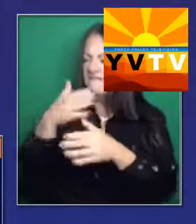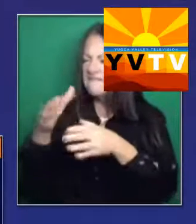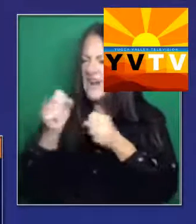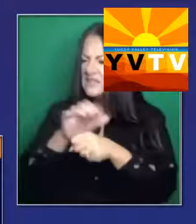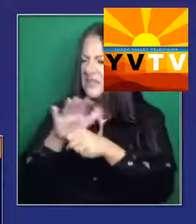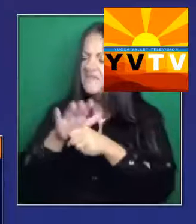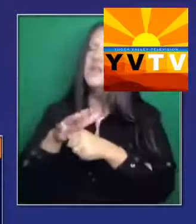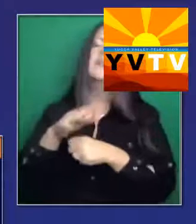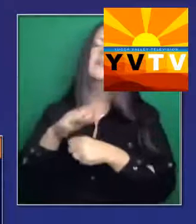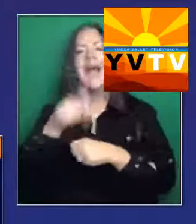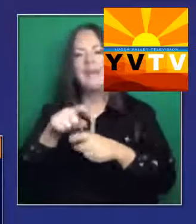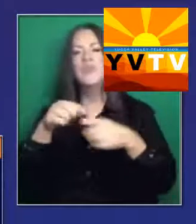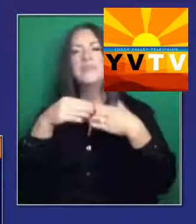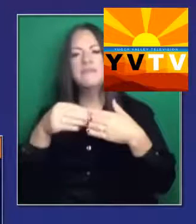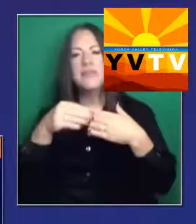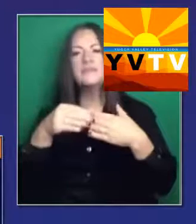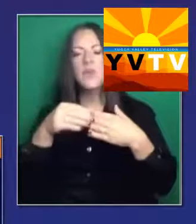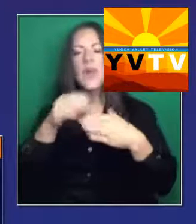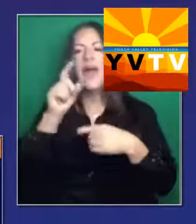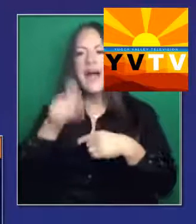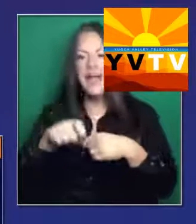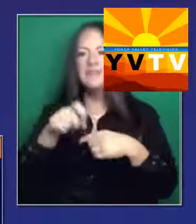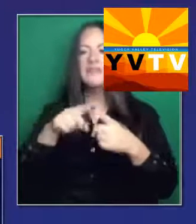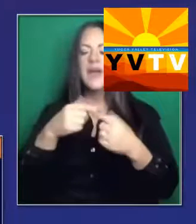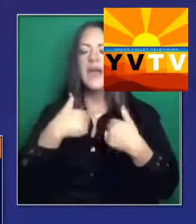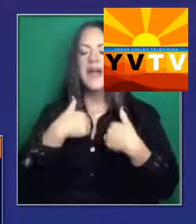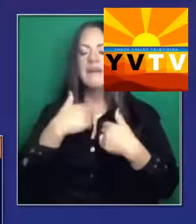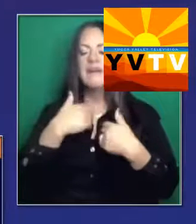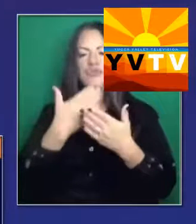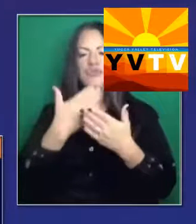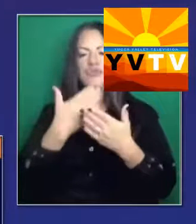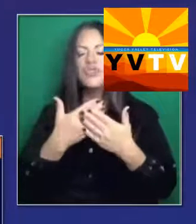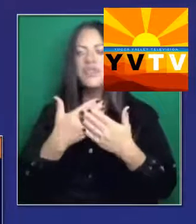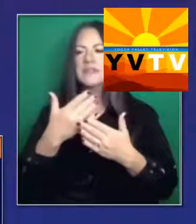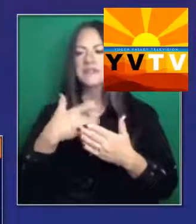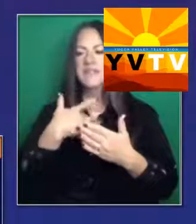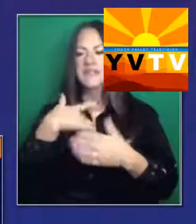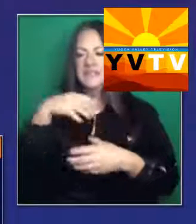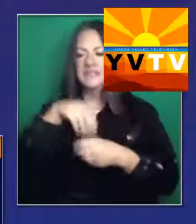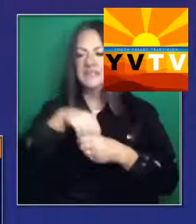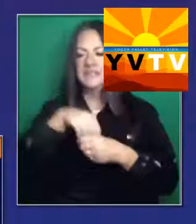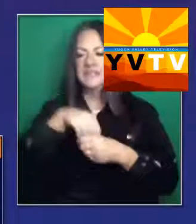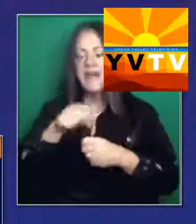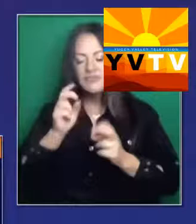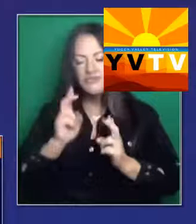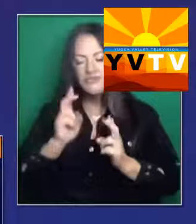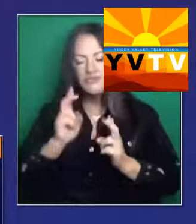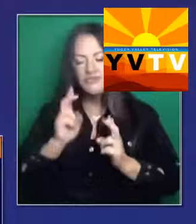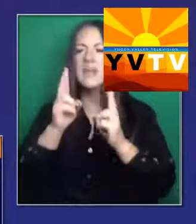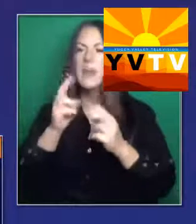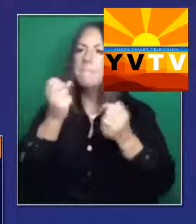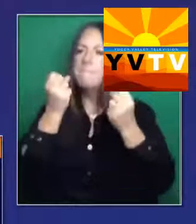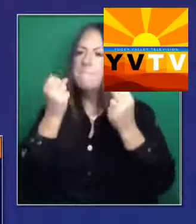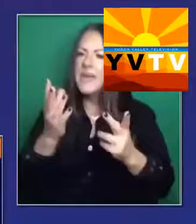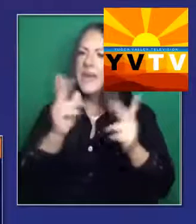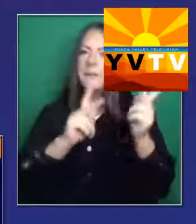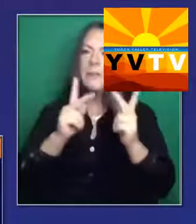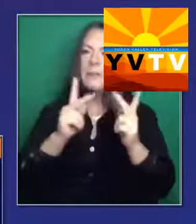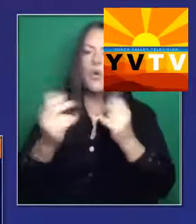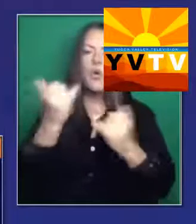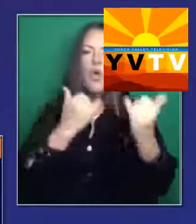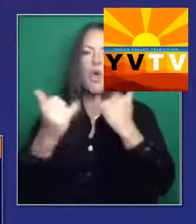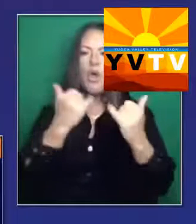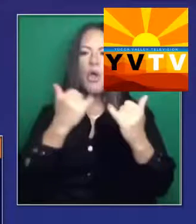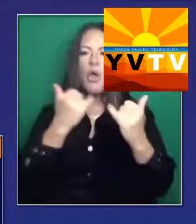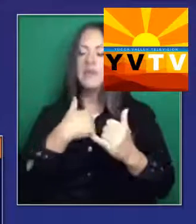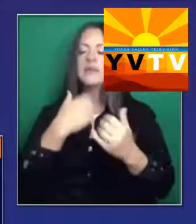flexible, and you've got to have a sense of deep urgency. And I hear that from folks calling me directly, people that